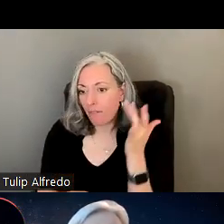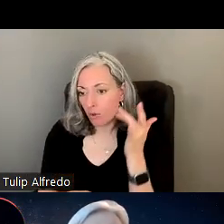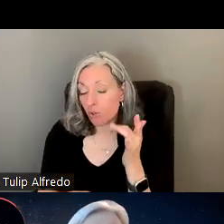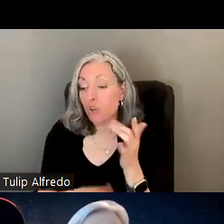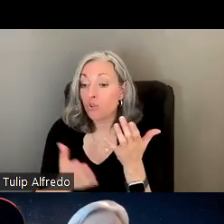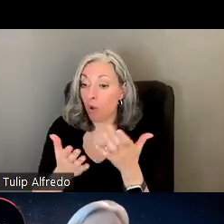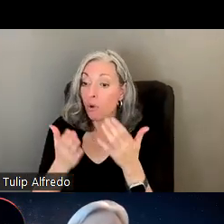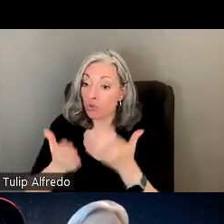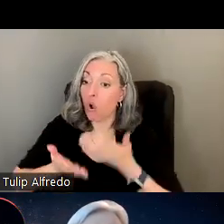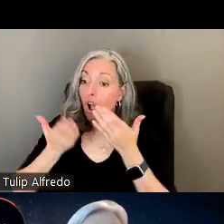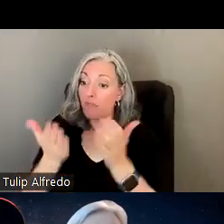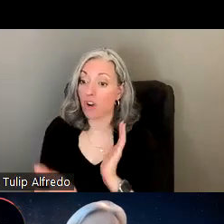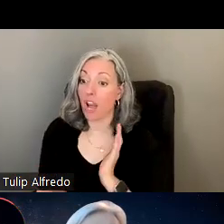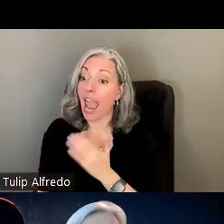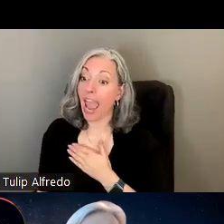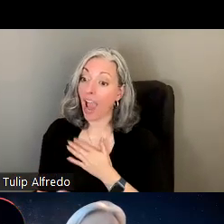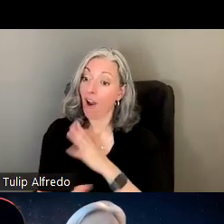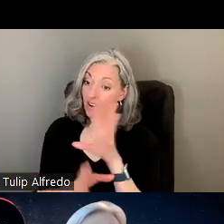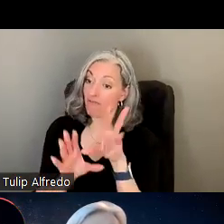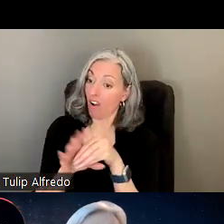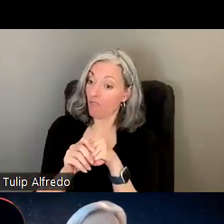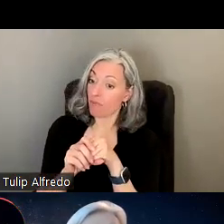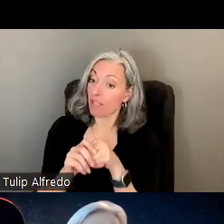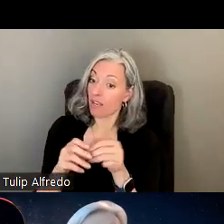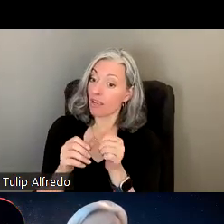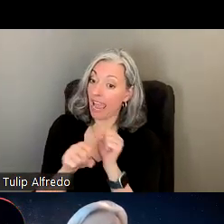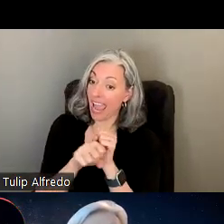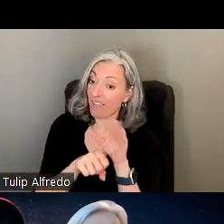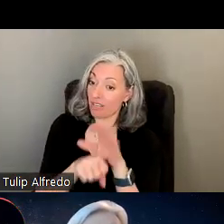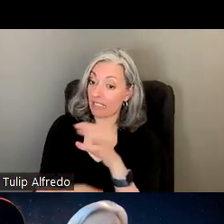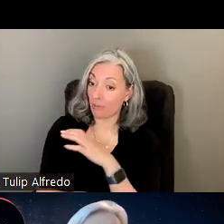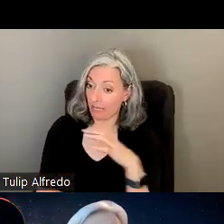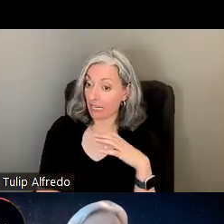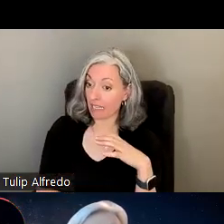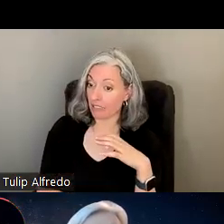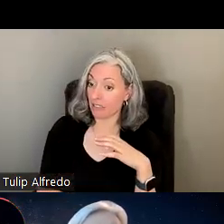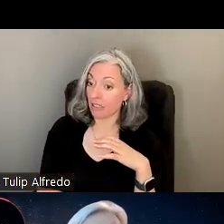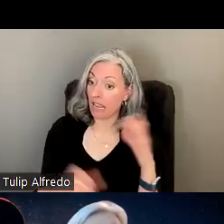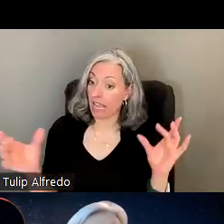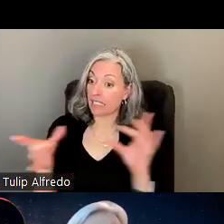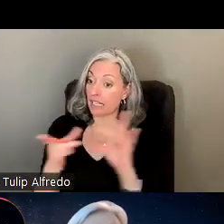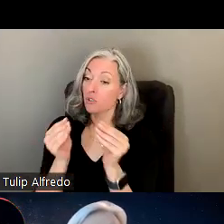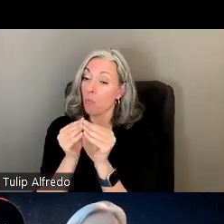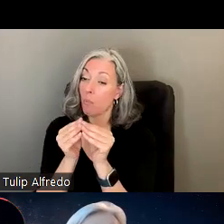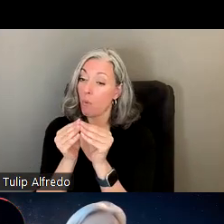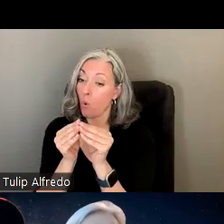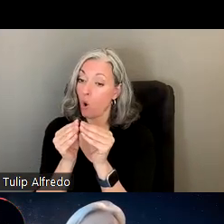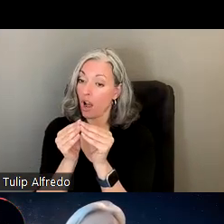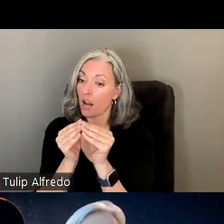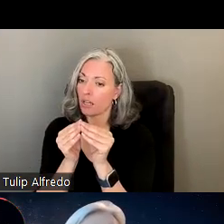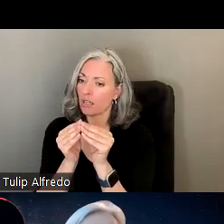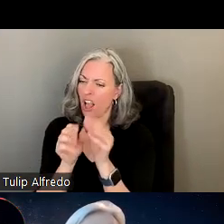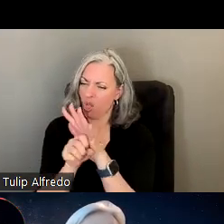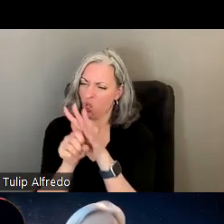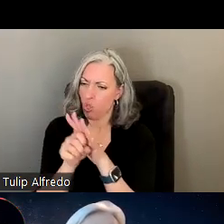offer our participation in advisory committees and to connect more the